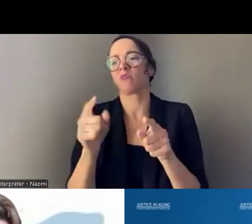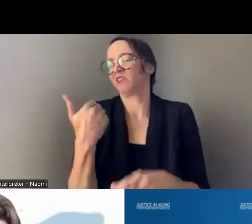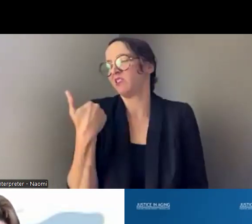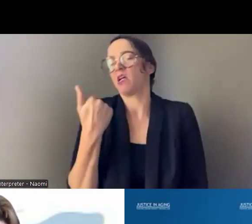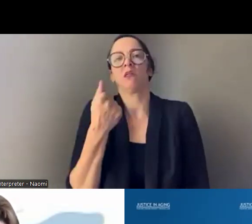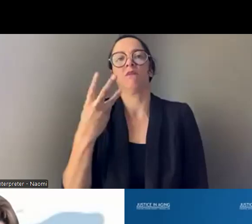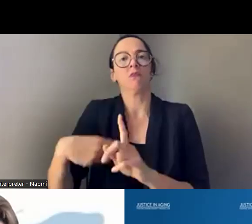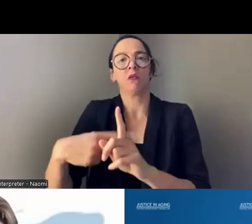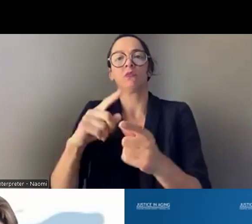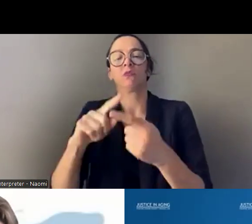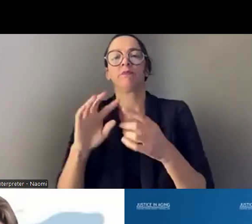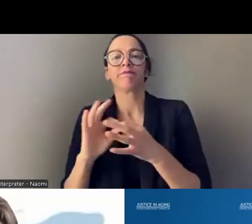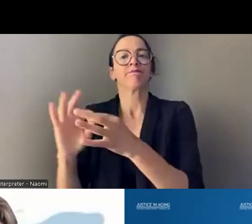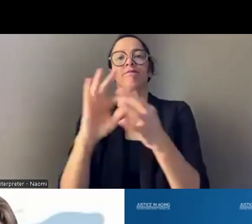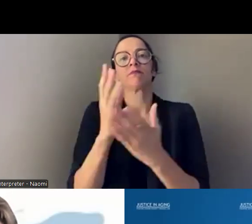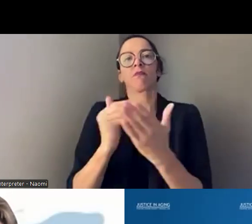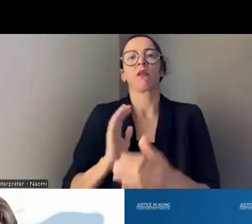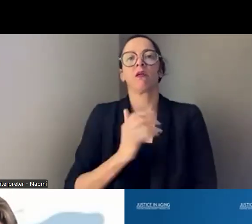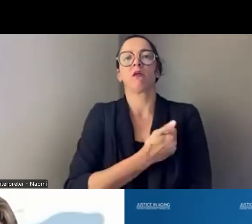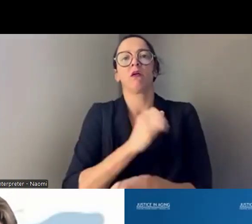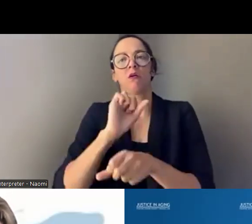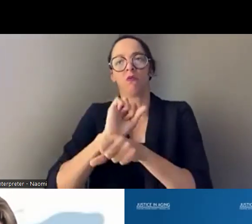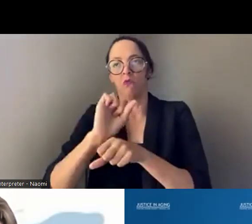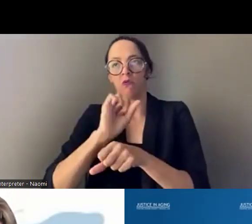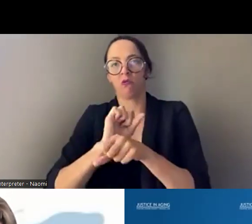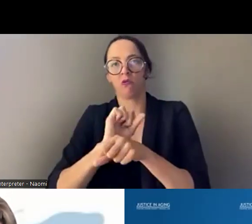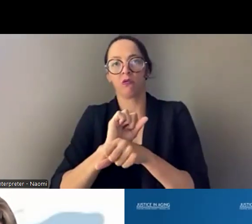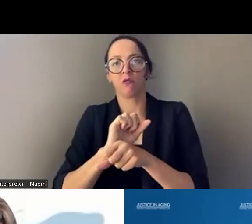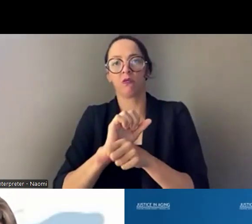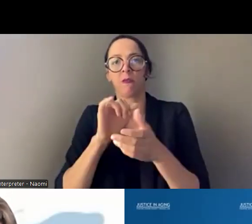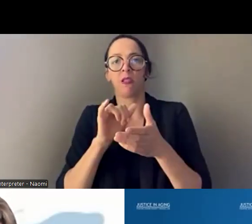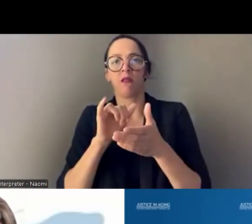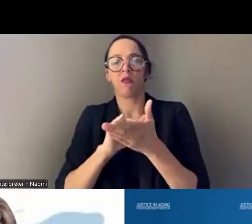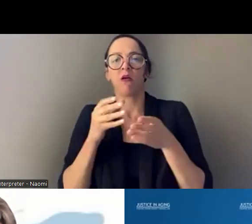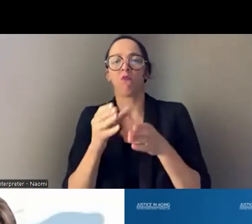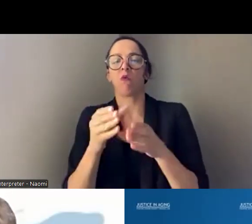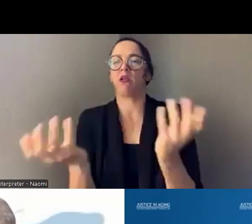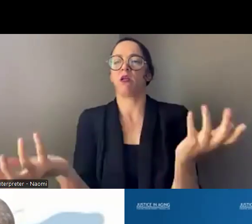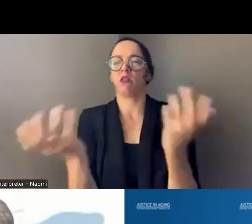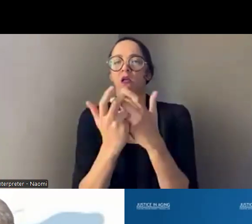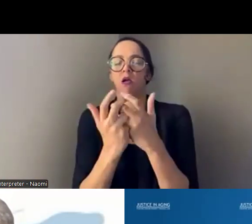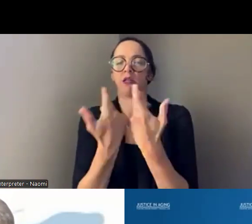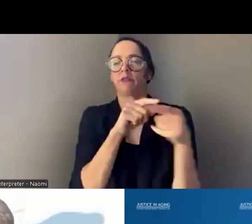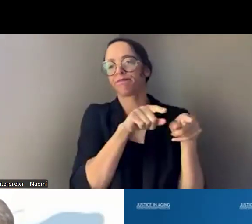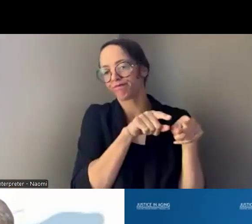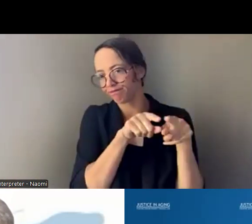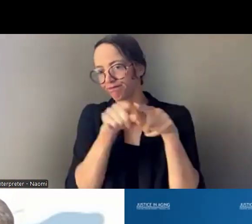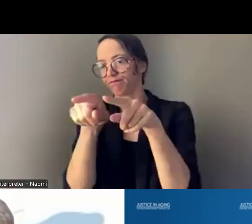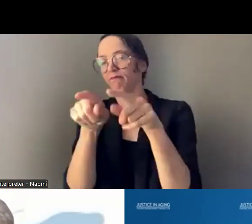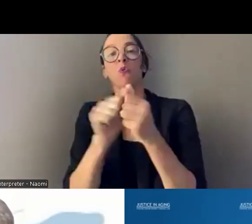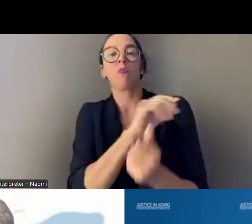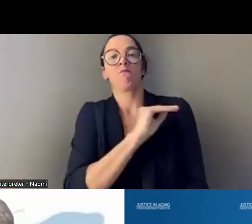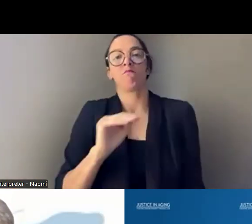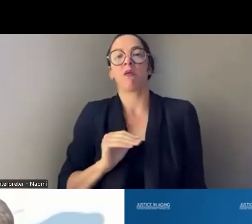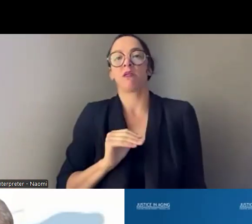coordinate some of our work so that it aligns with not only our master plan on aging, but also some of their